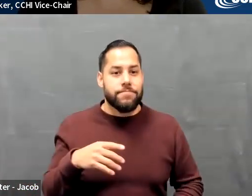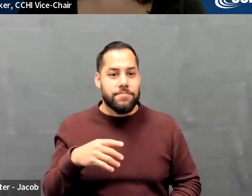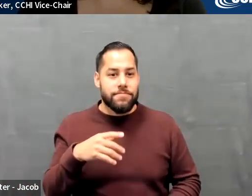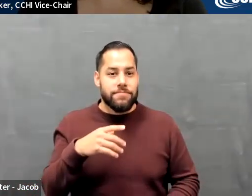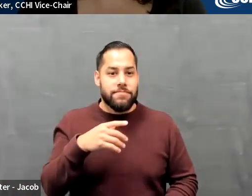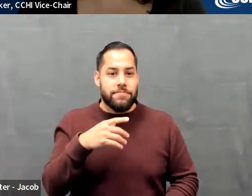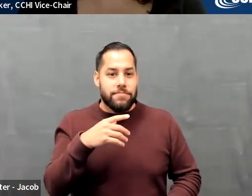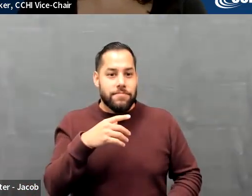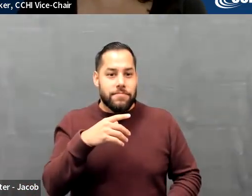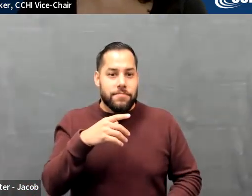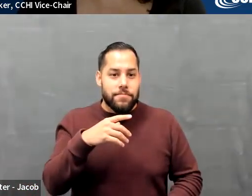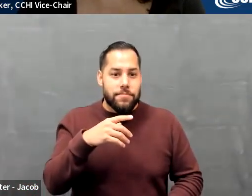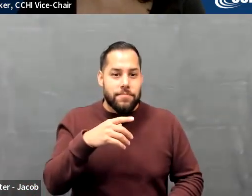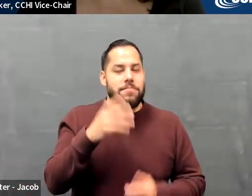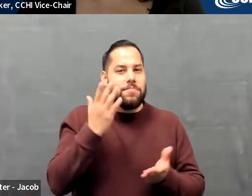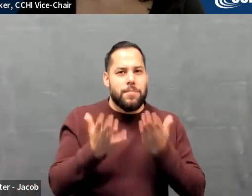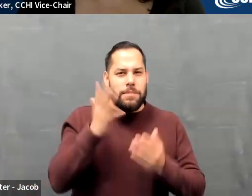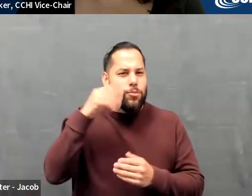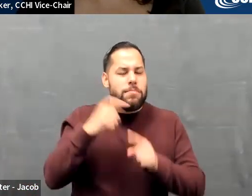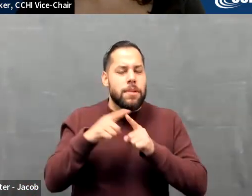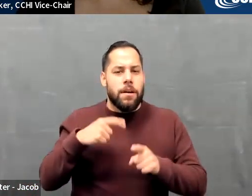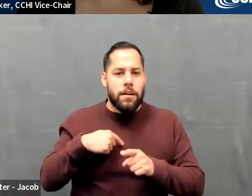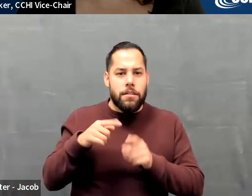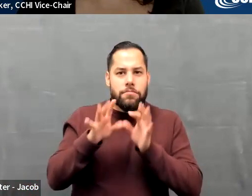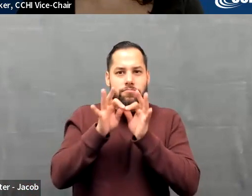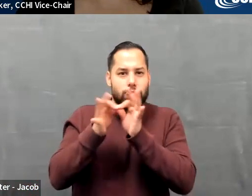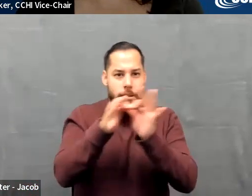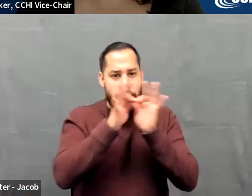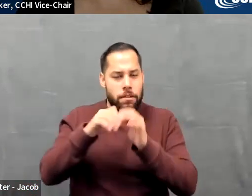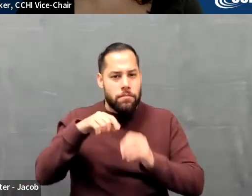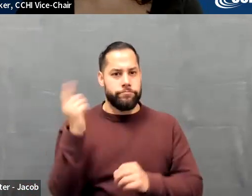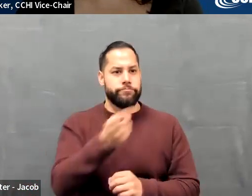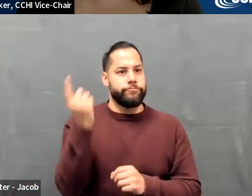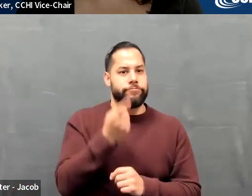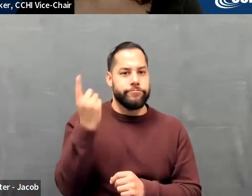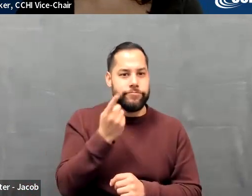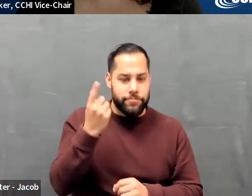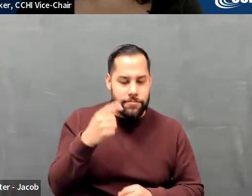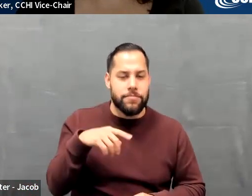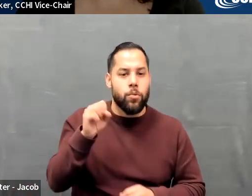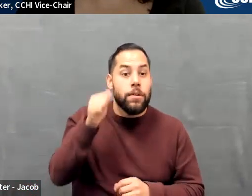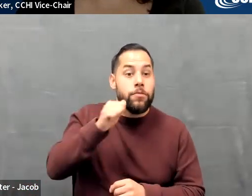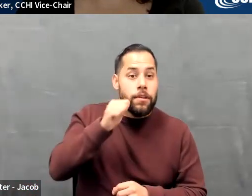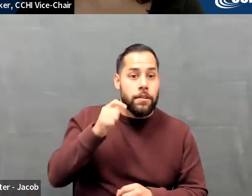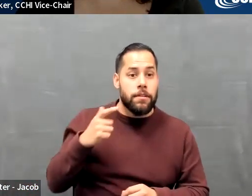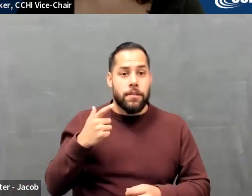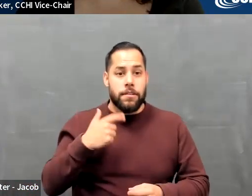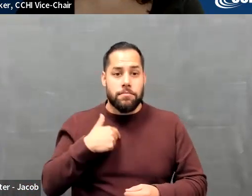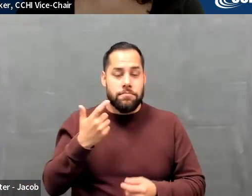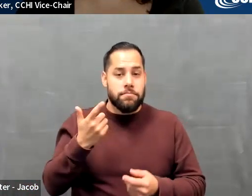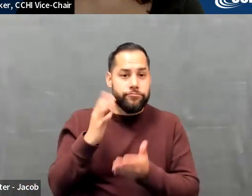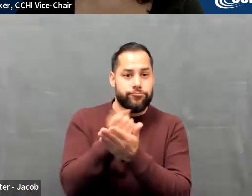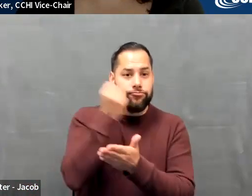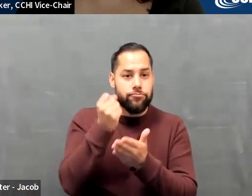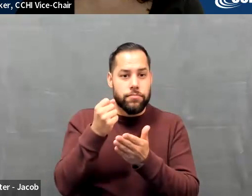absolutely insane and crazy, but I am interpreting all the time. So every day when I have the opportunity